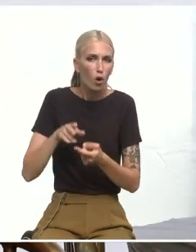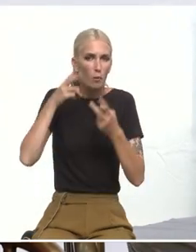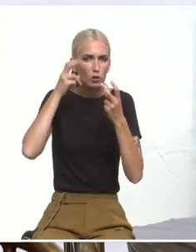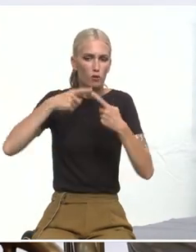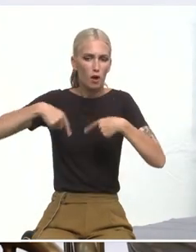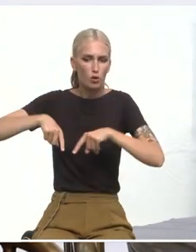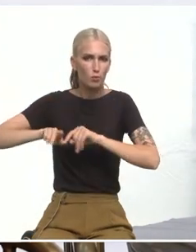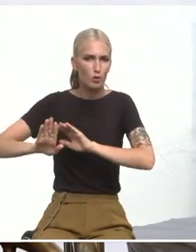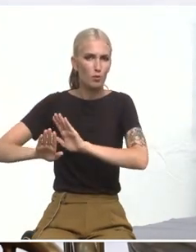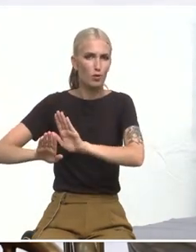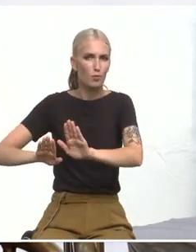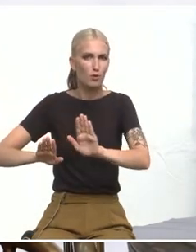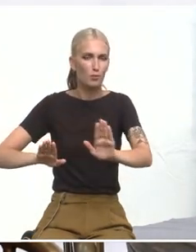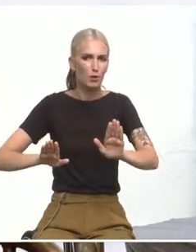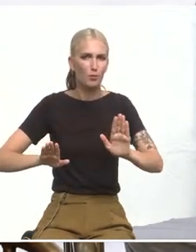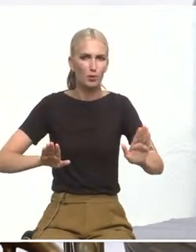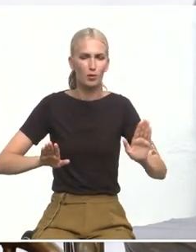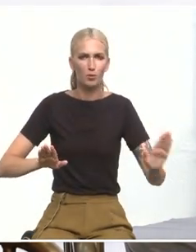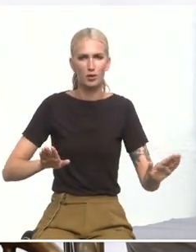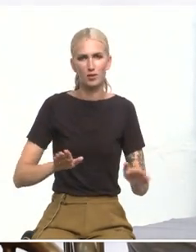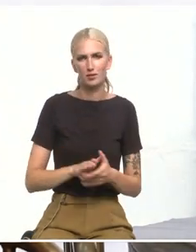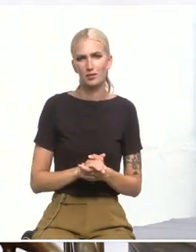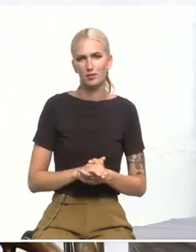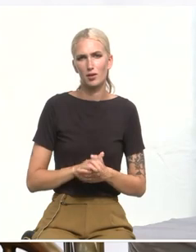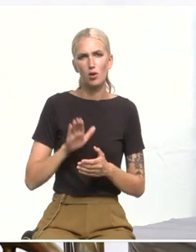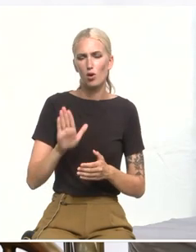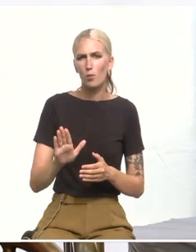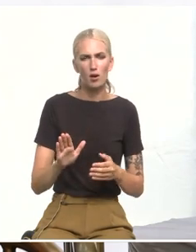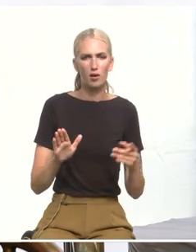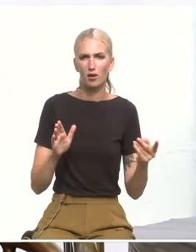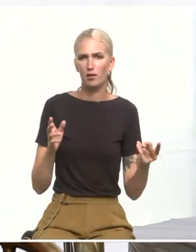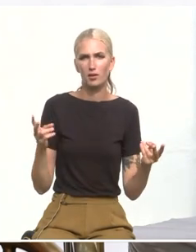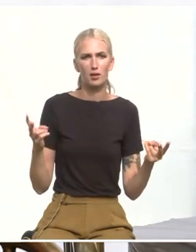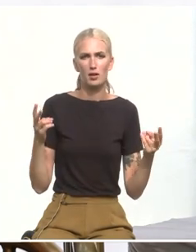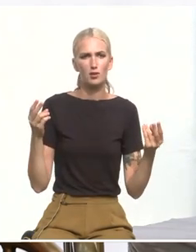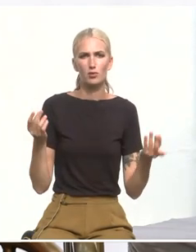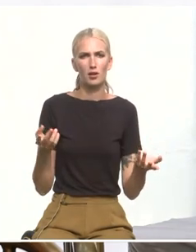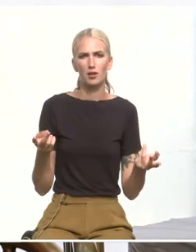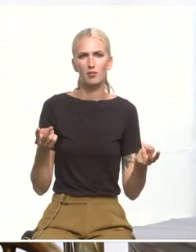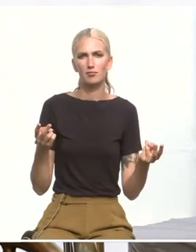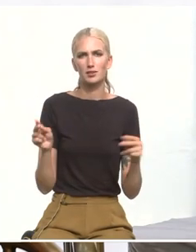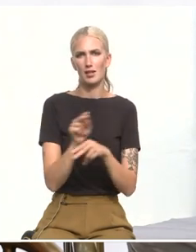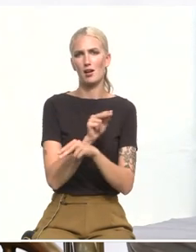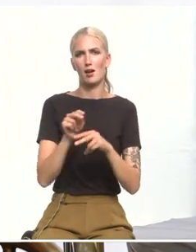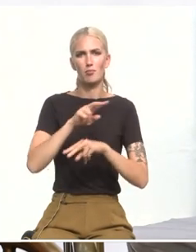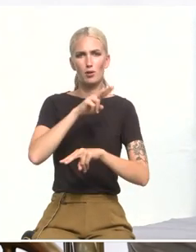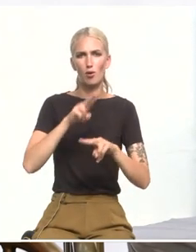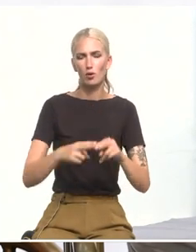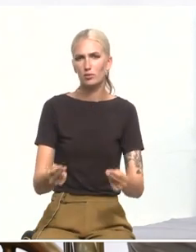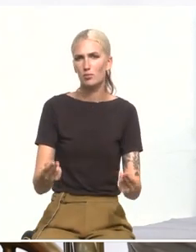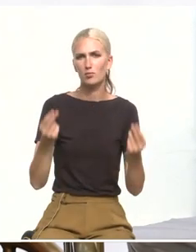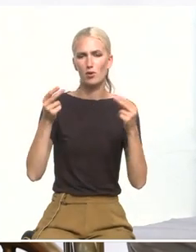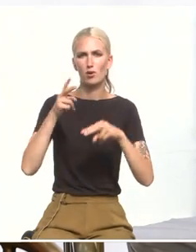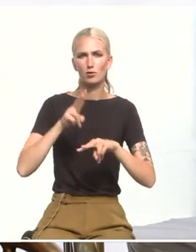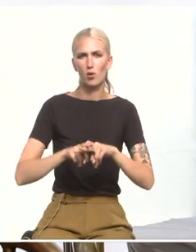that's their oasis for the week. So it's the point of stability, the